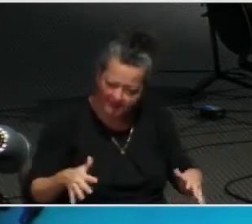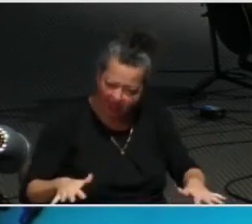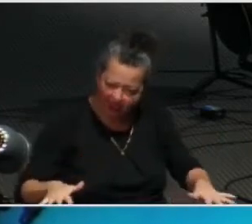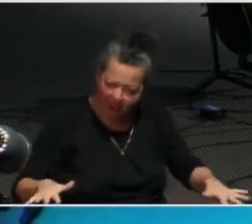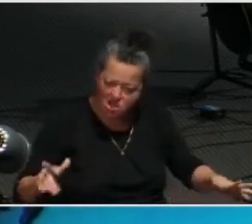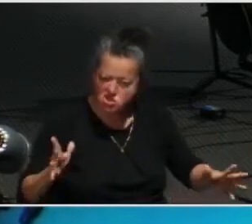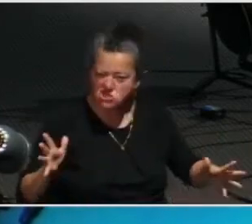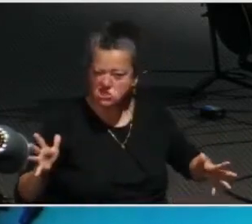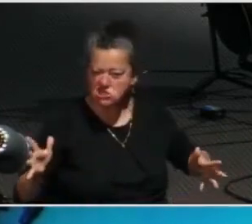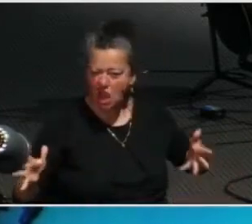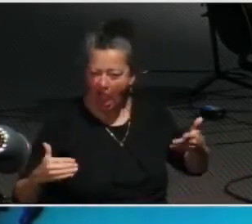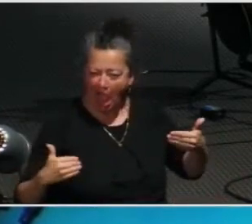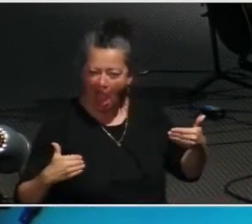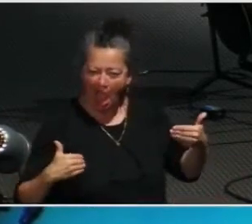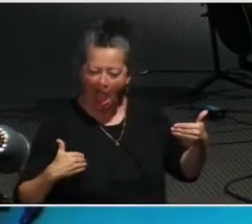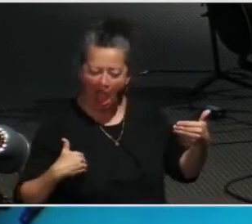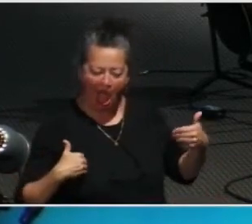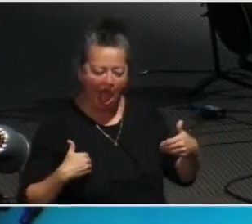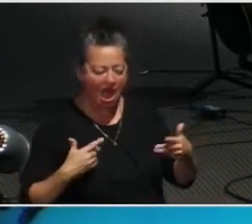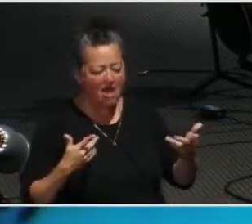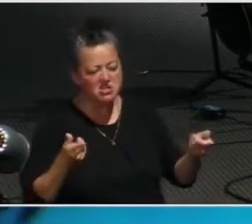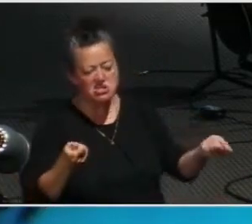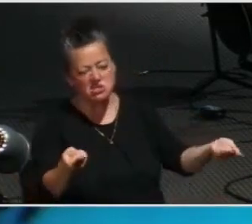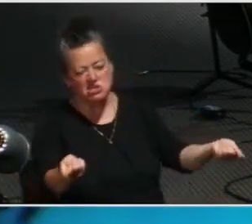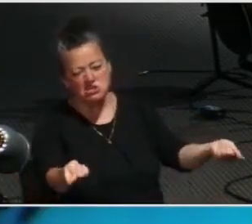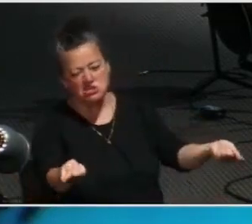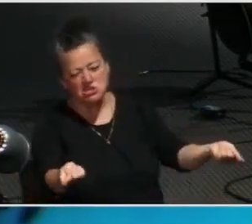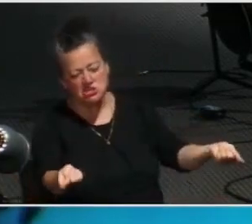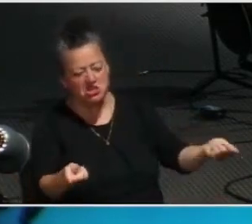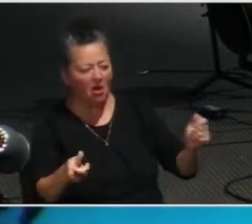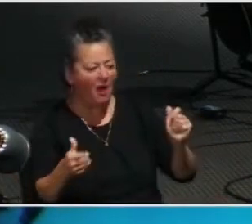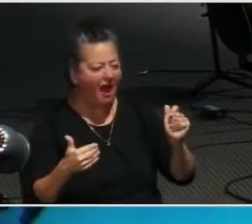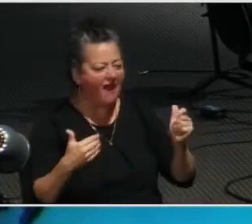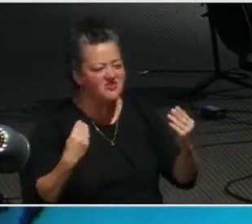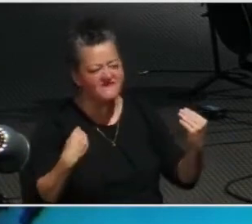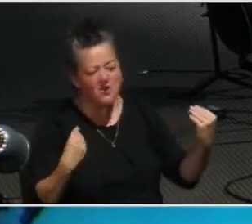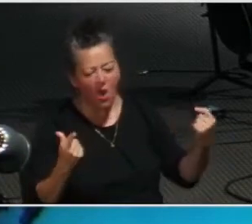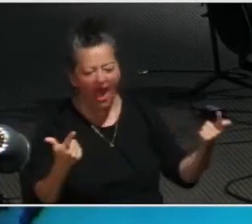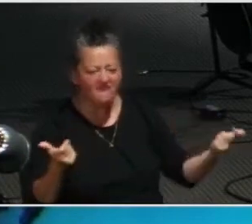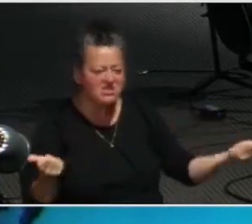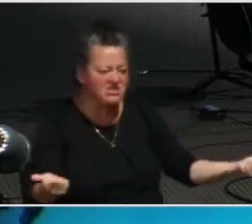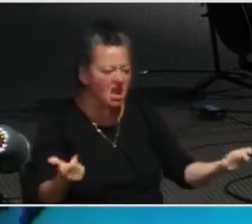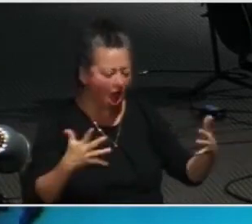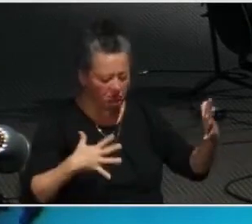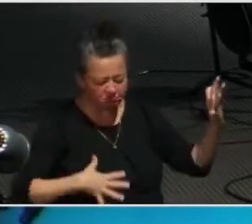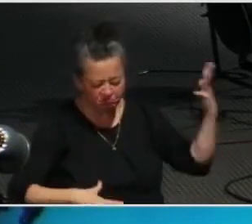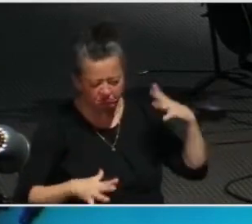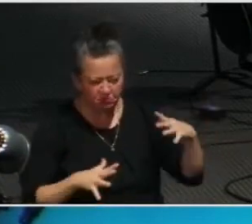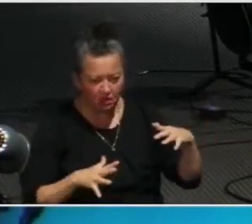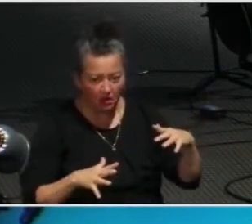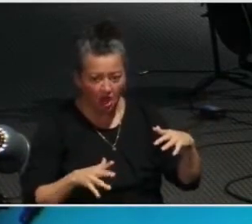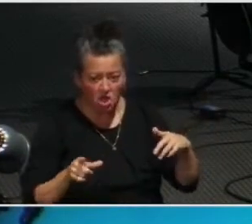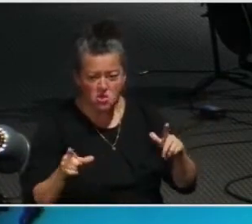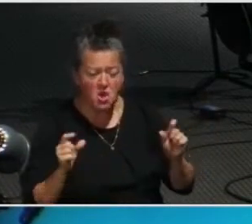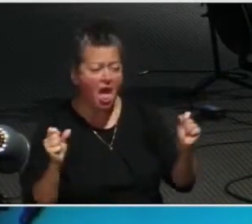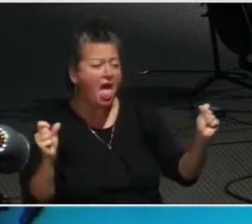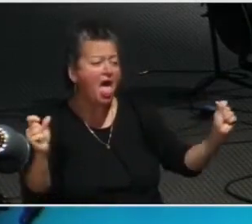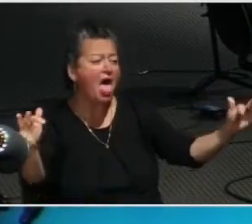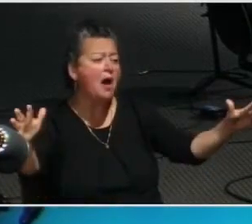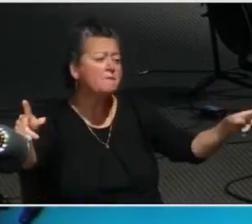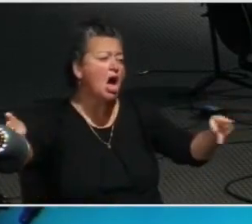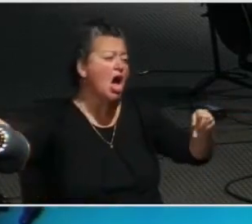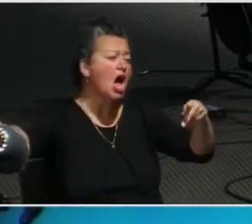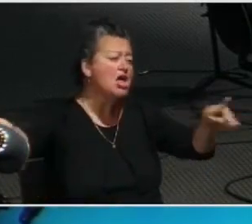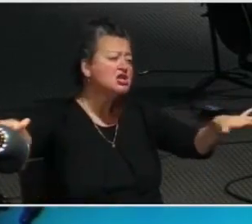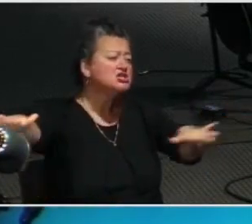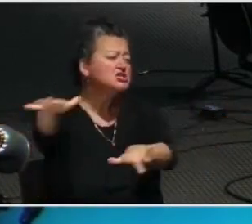their estate. And inside is the landowner and his family, and they're all laughing and having a great time on their way to an extravagant party.